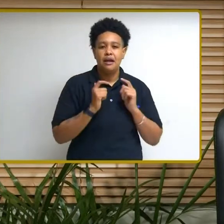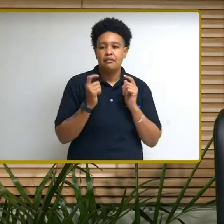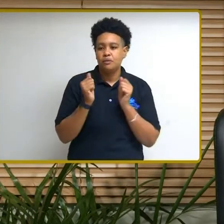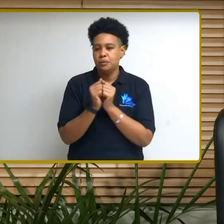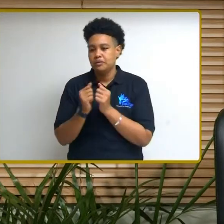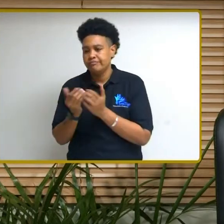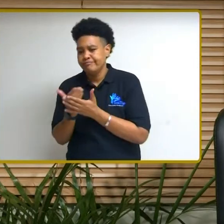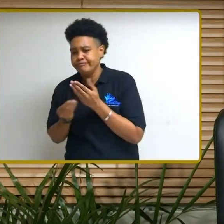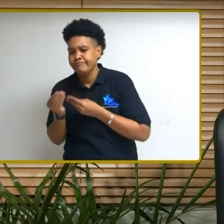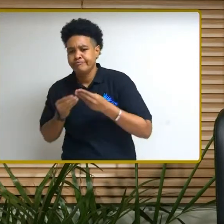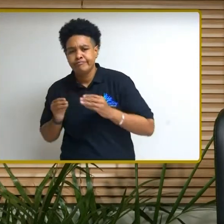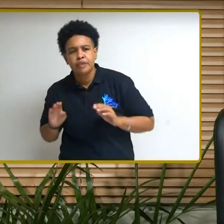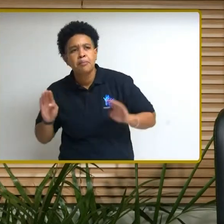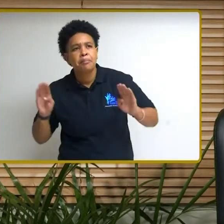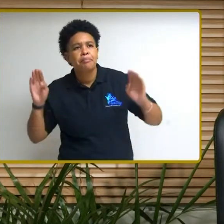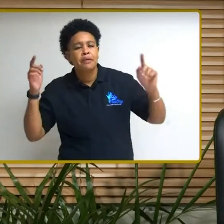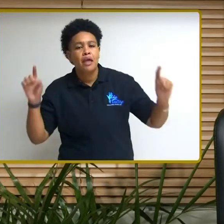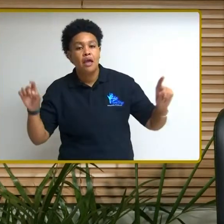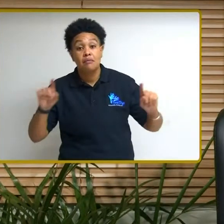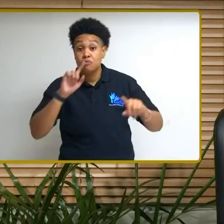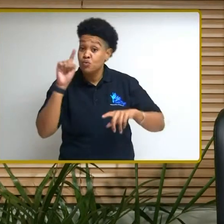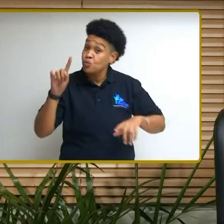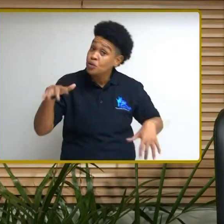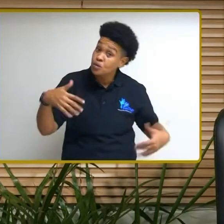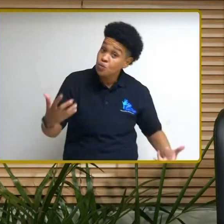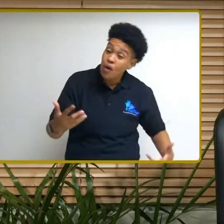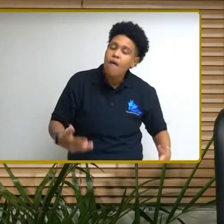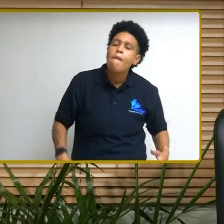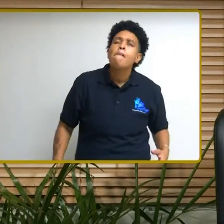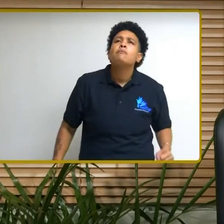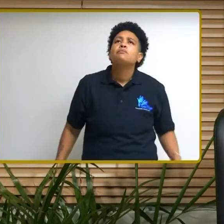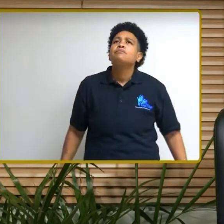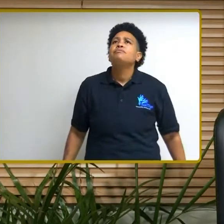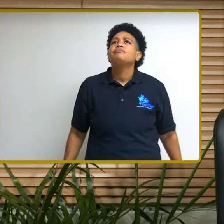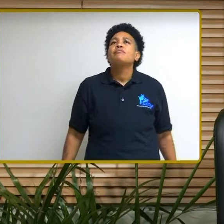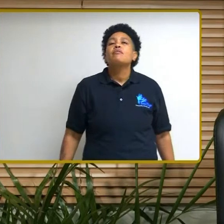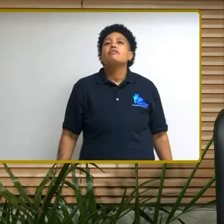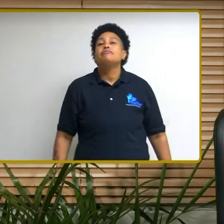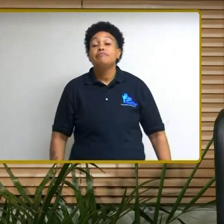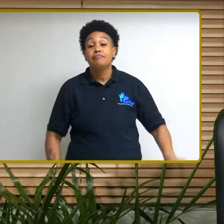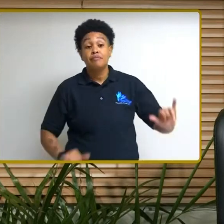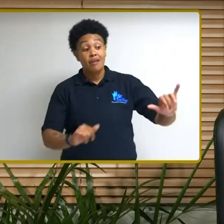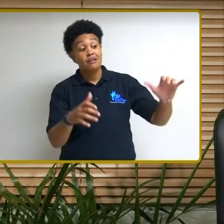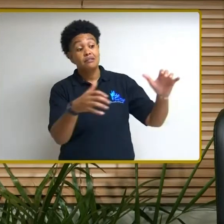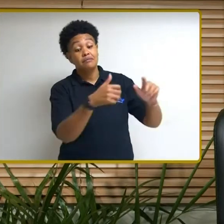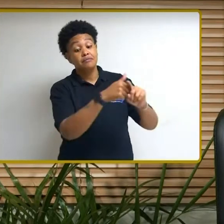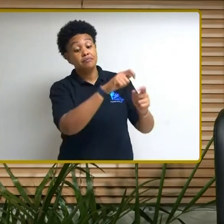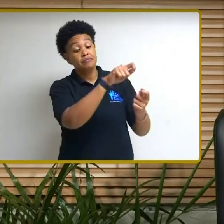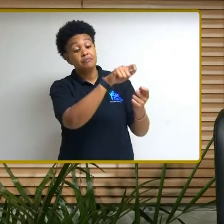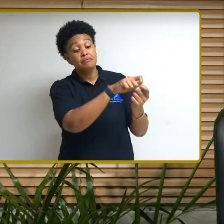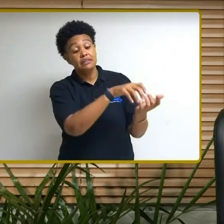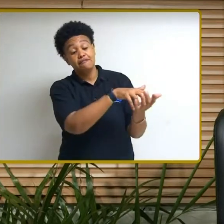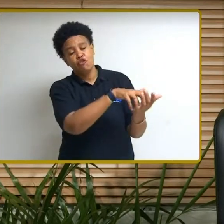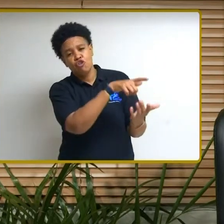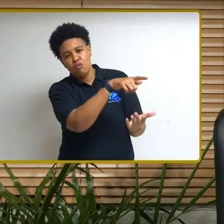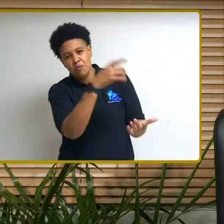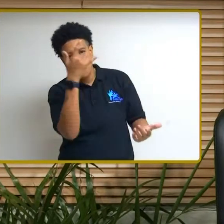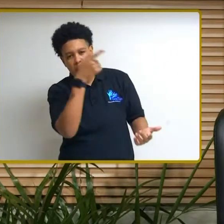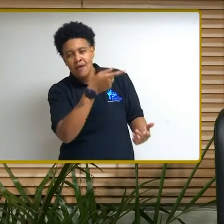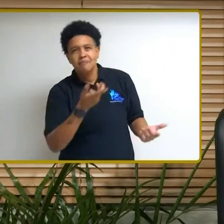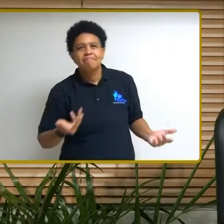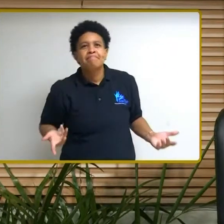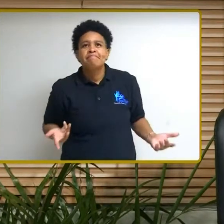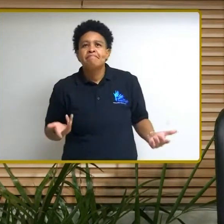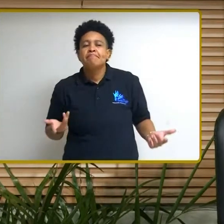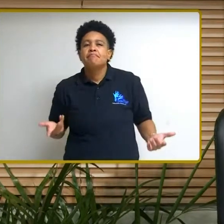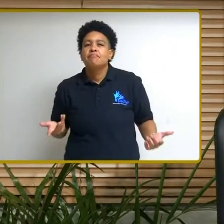livelihood. And the truth is, that sector is particularly vulnerable